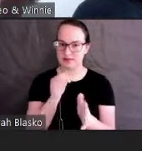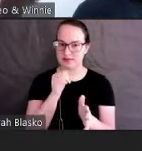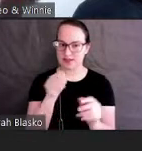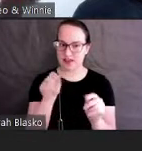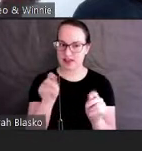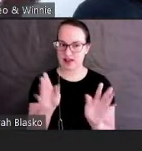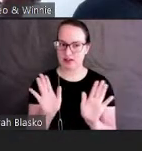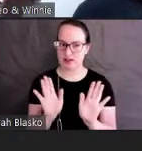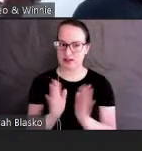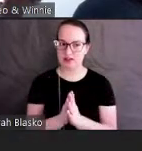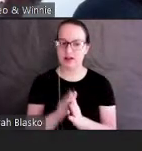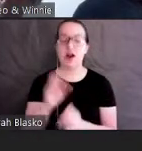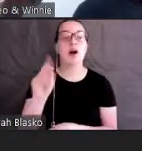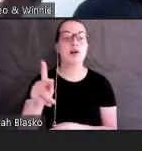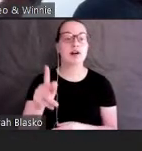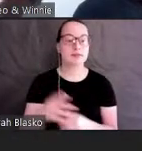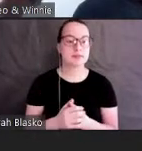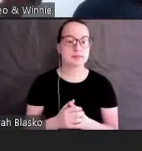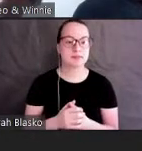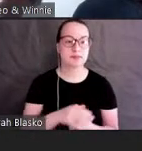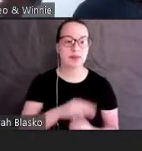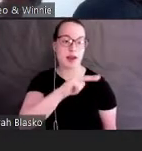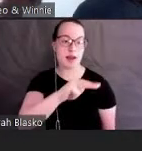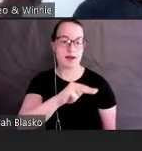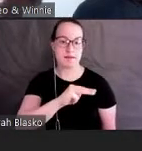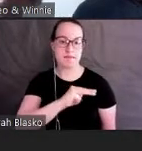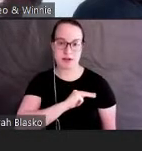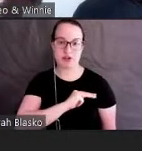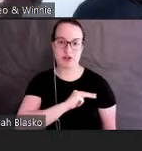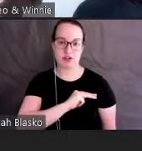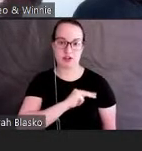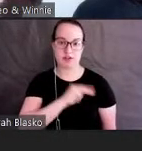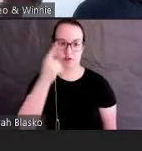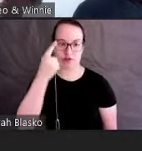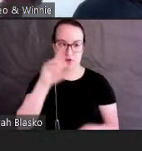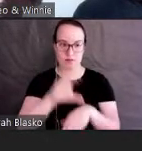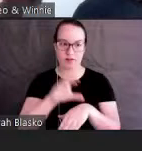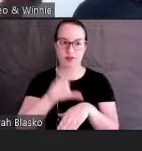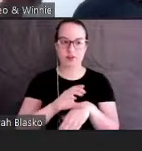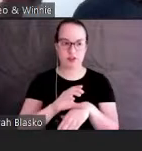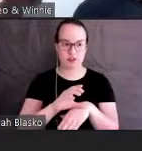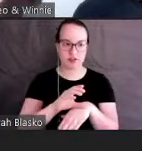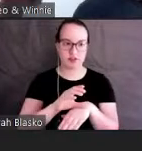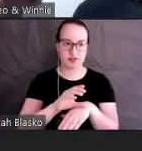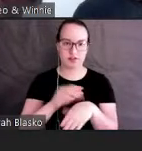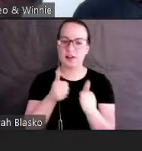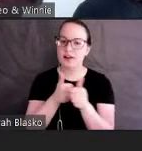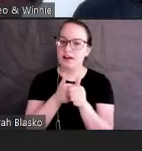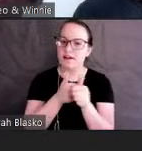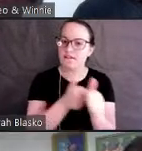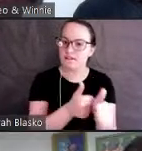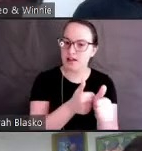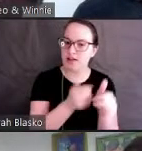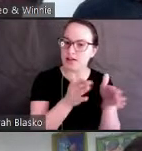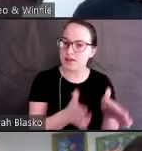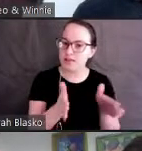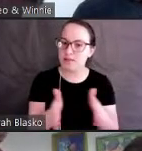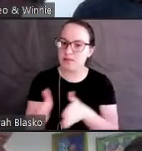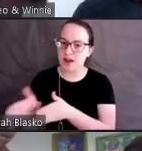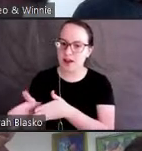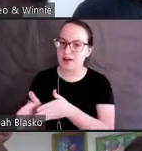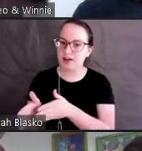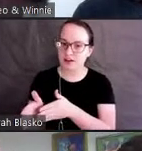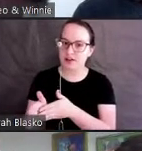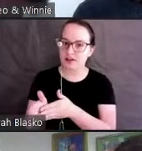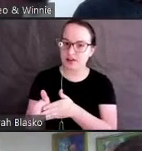There we go. The mission of the church is to follow the pattern that God had set